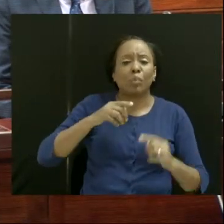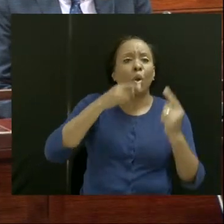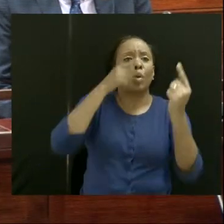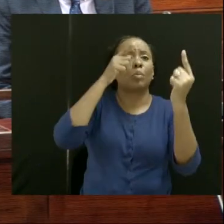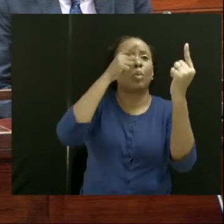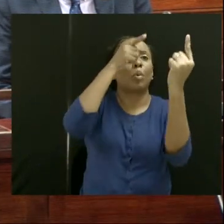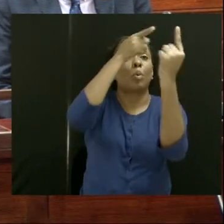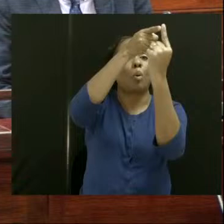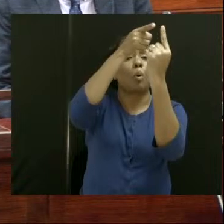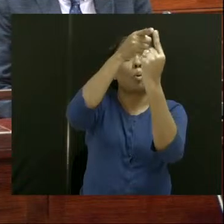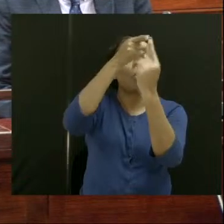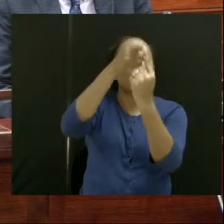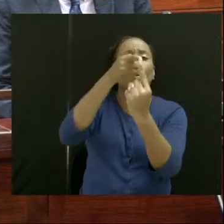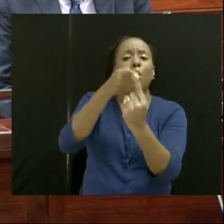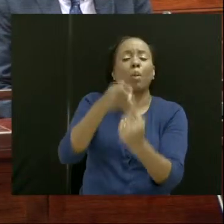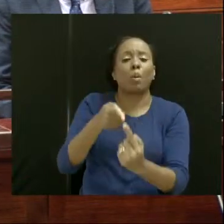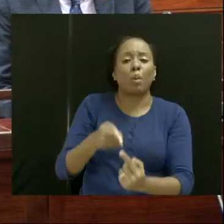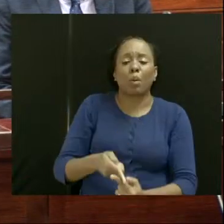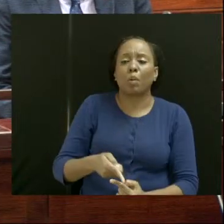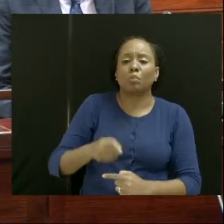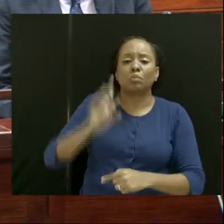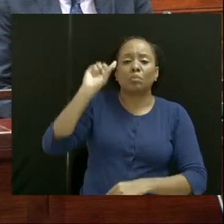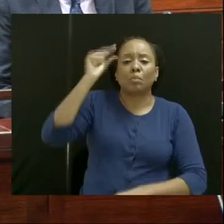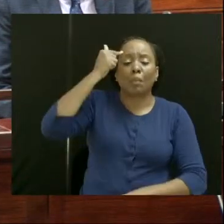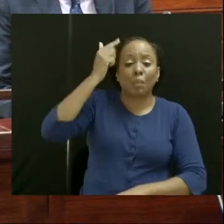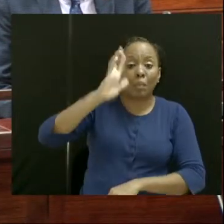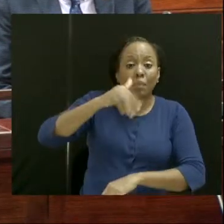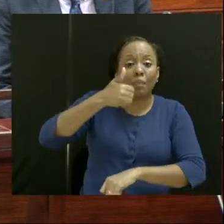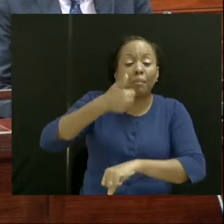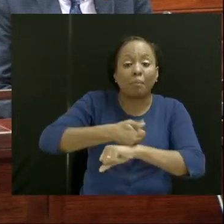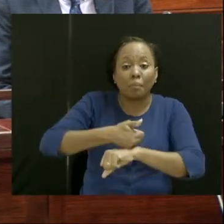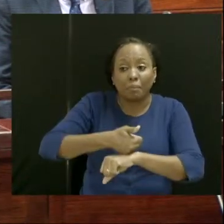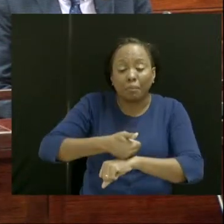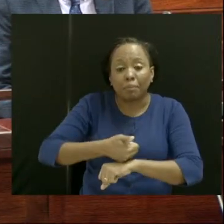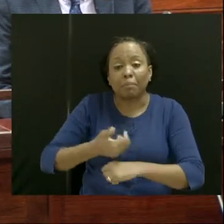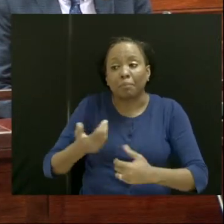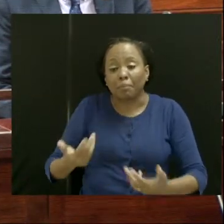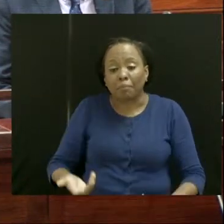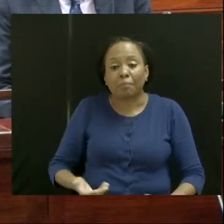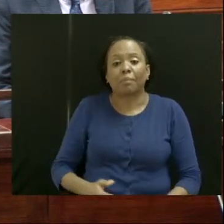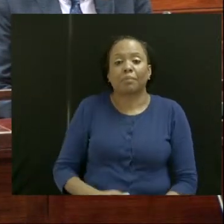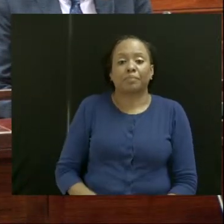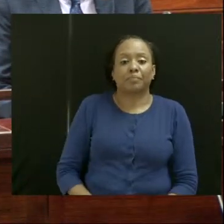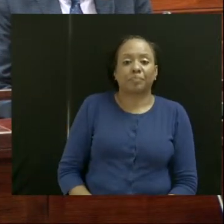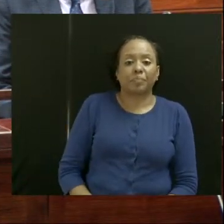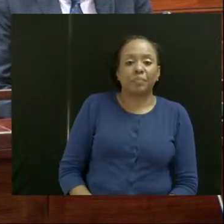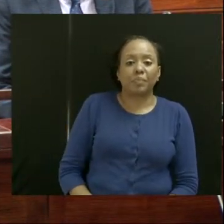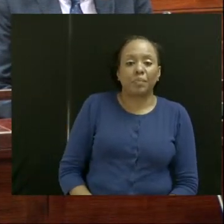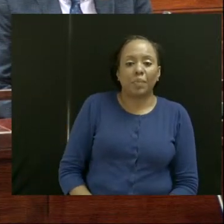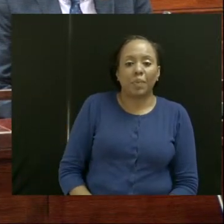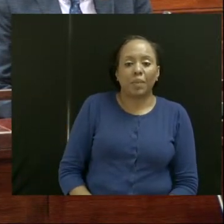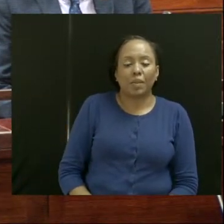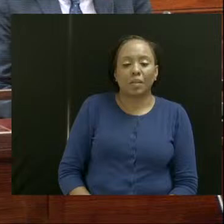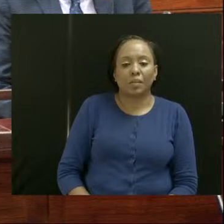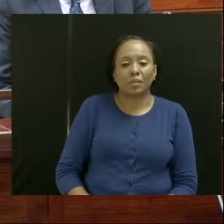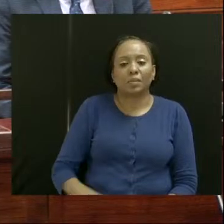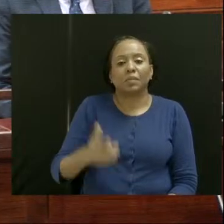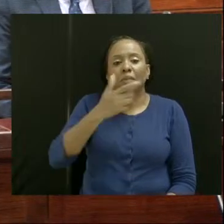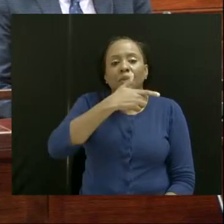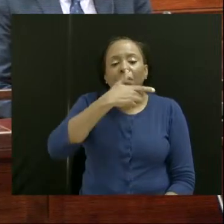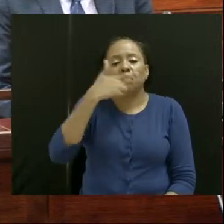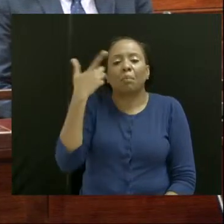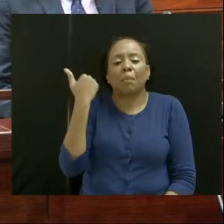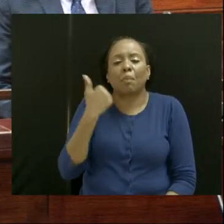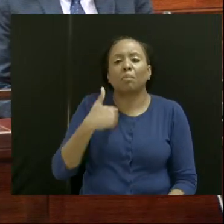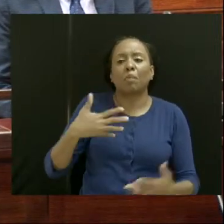extension the government had set for itself, given the context in which we operate now. That